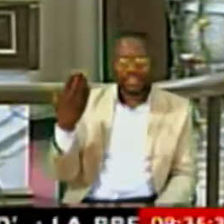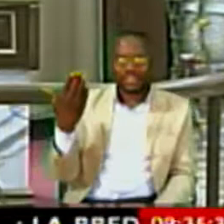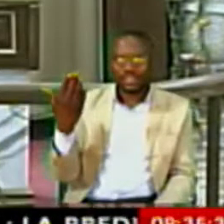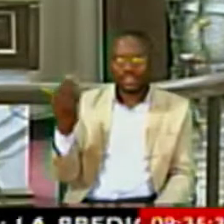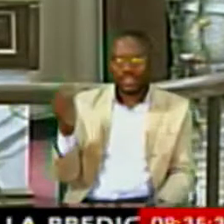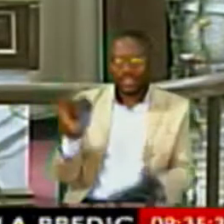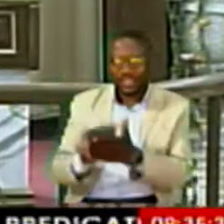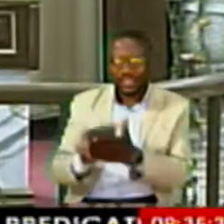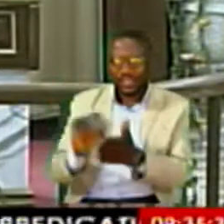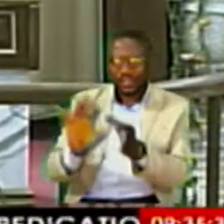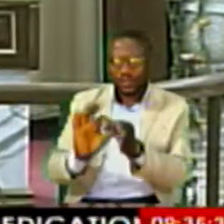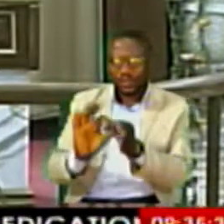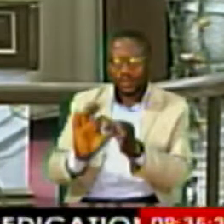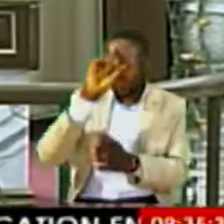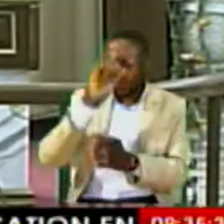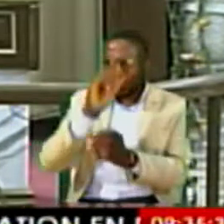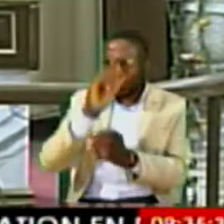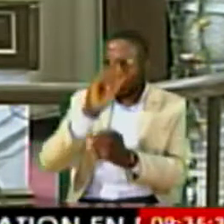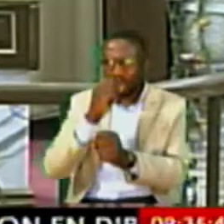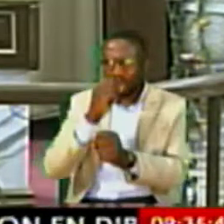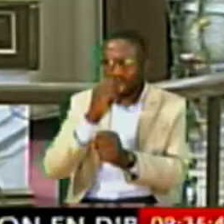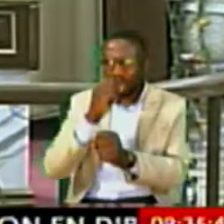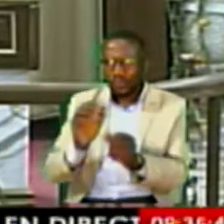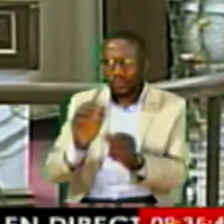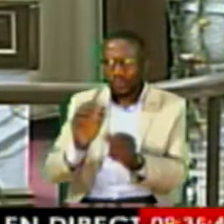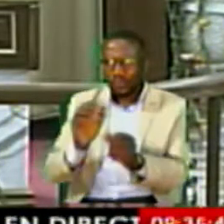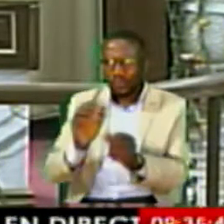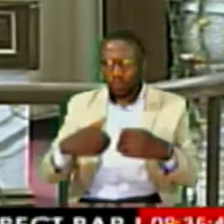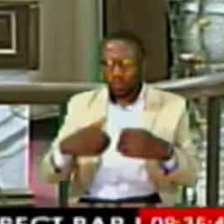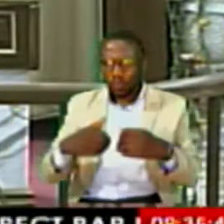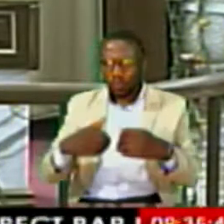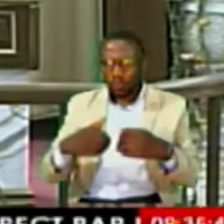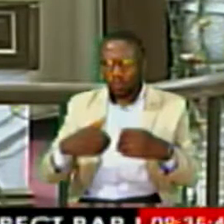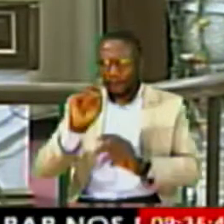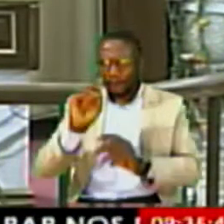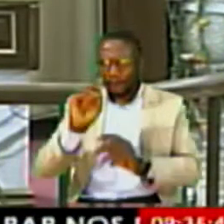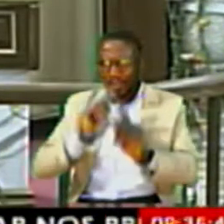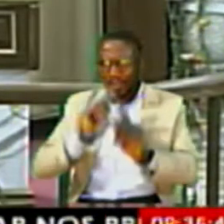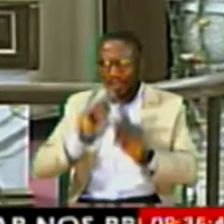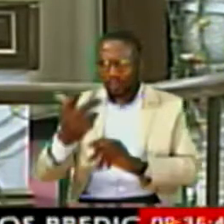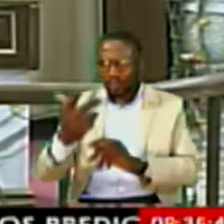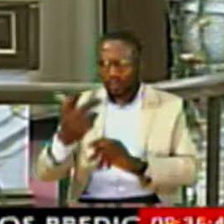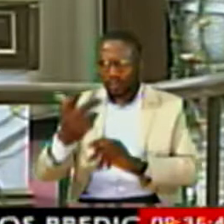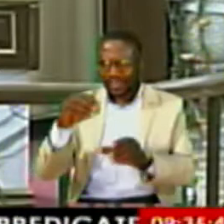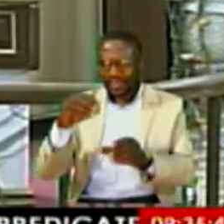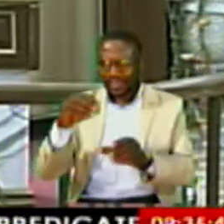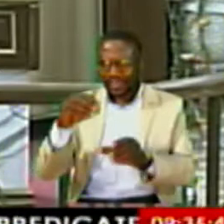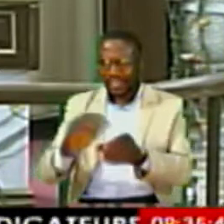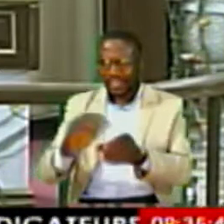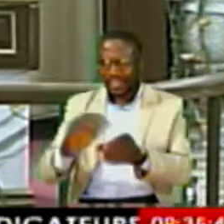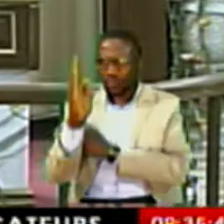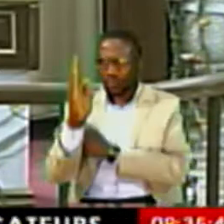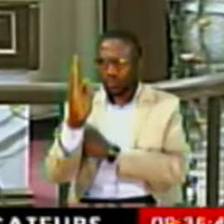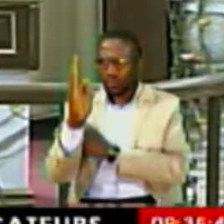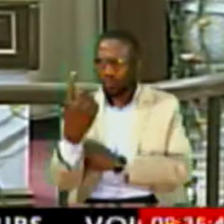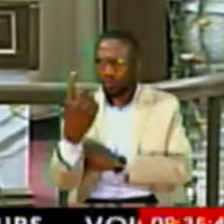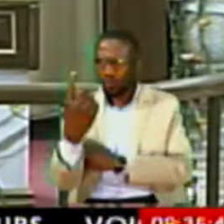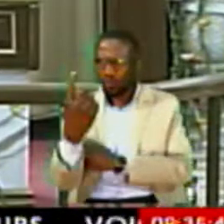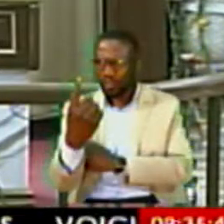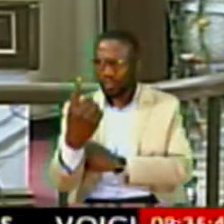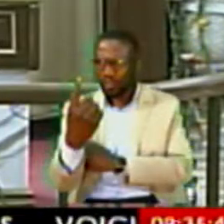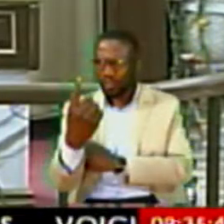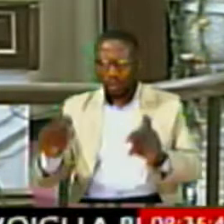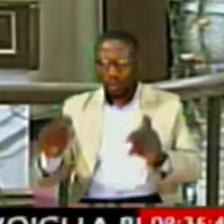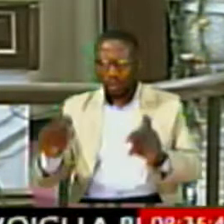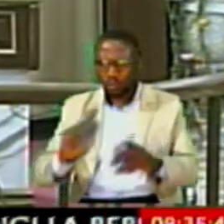croire qu'il y a trois personnalités dans un seul Dieu. Was to believe there are three people in God. Tout homme religieux, every religious person, il